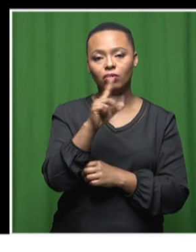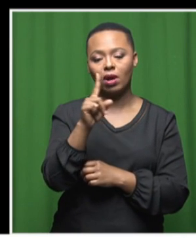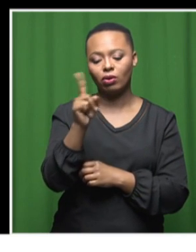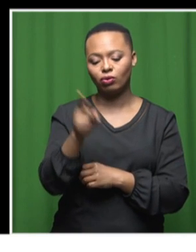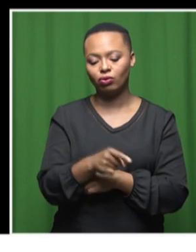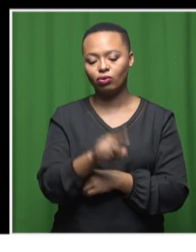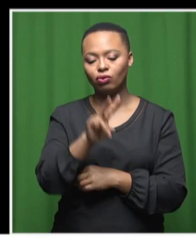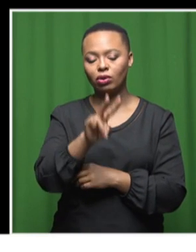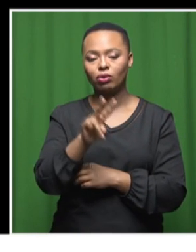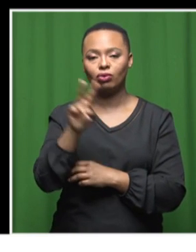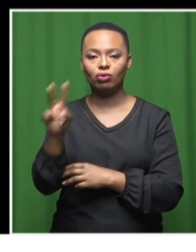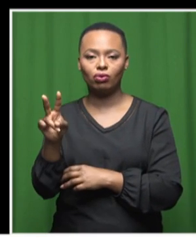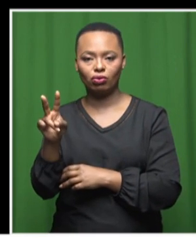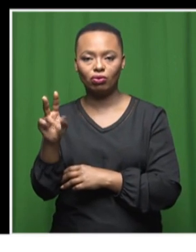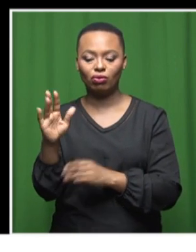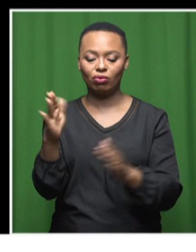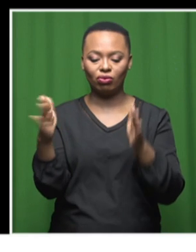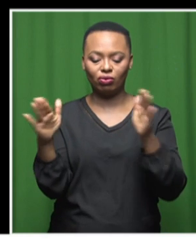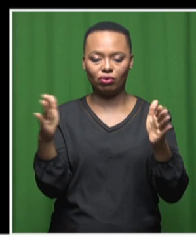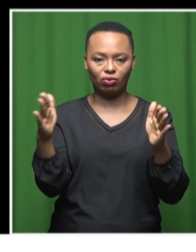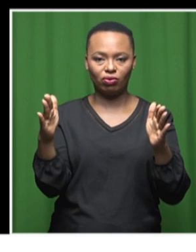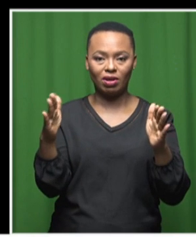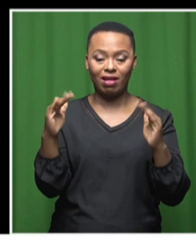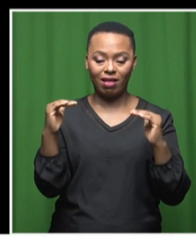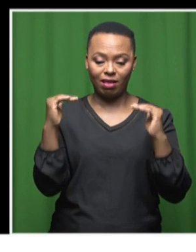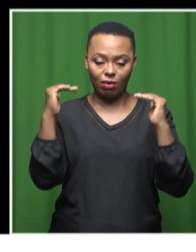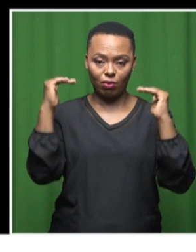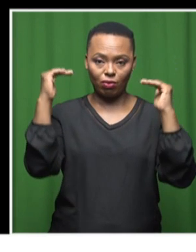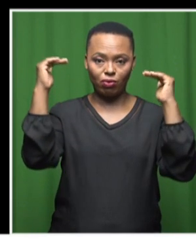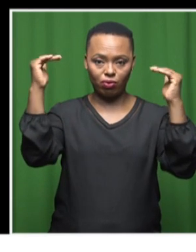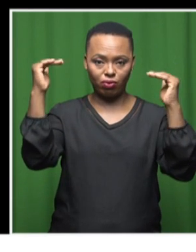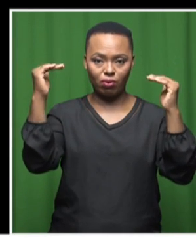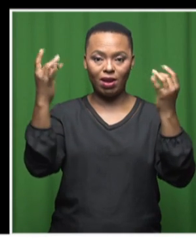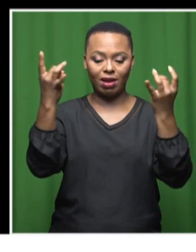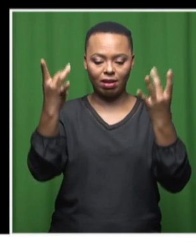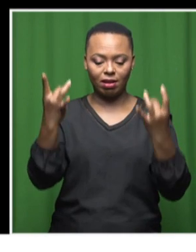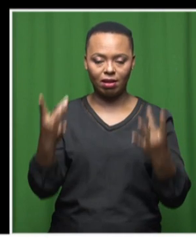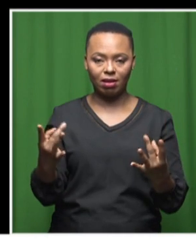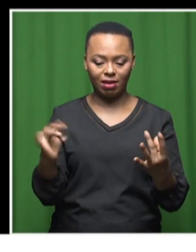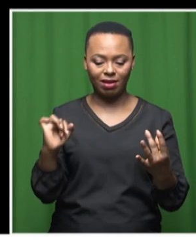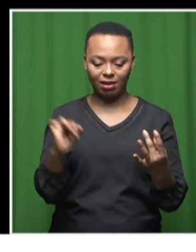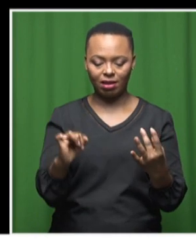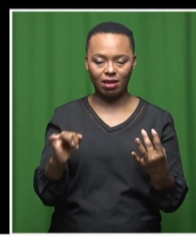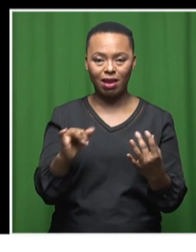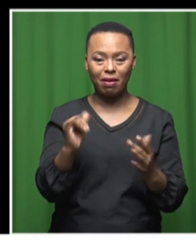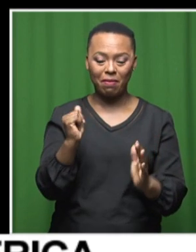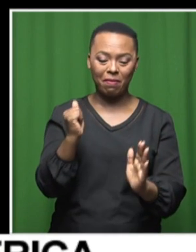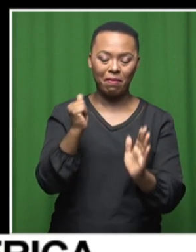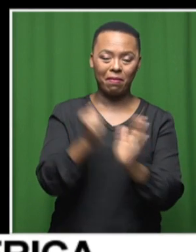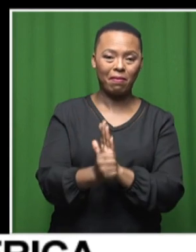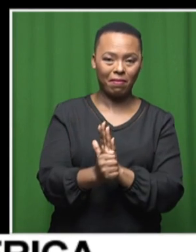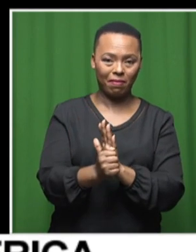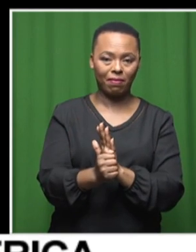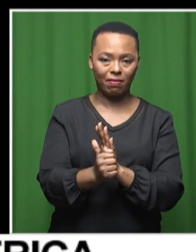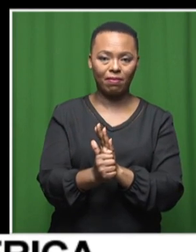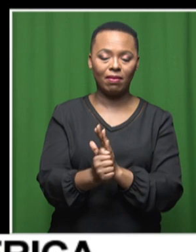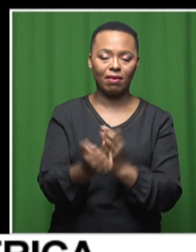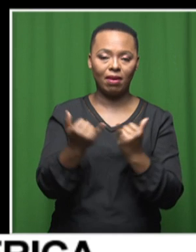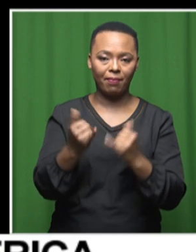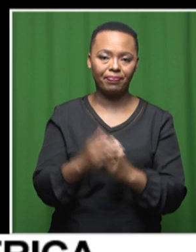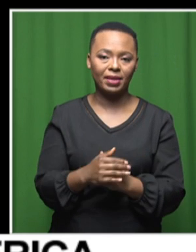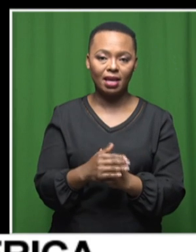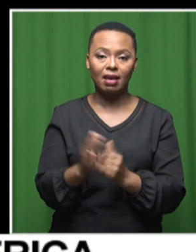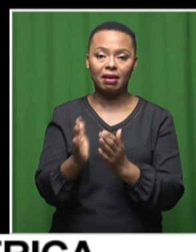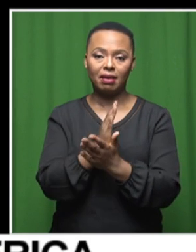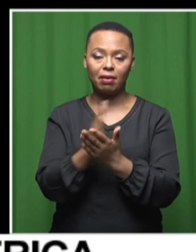we actually had a double-digit increase in murder. And if we look at the latest two quarterly releases, the